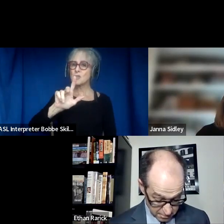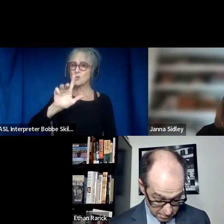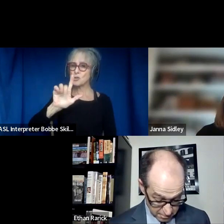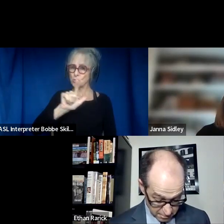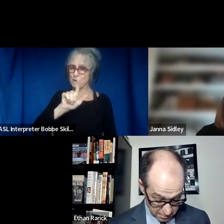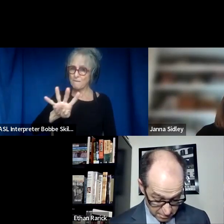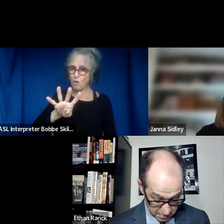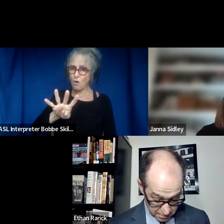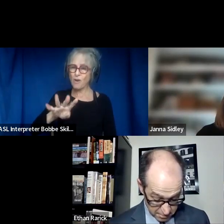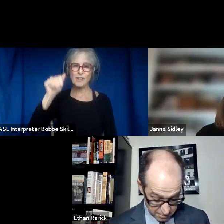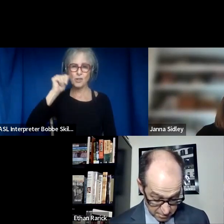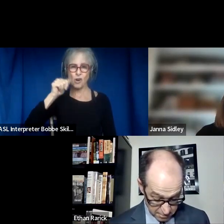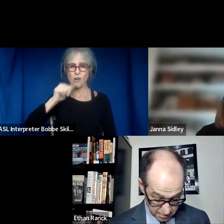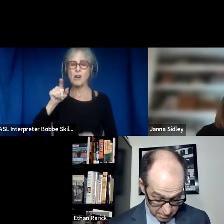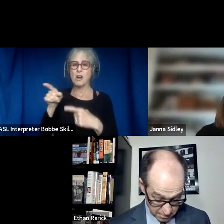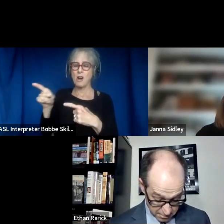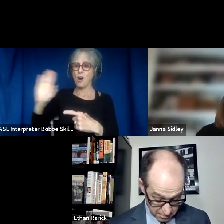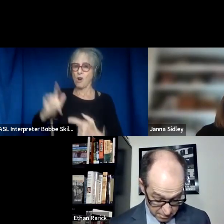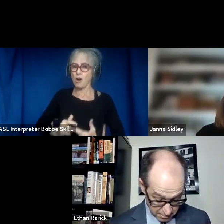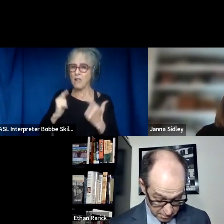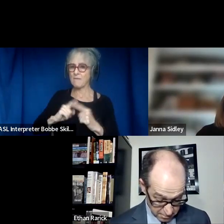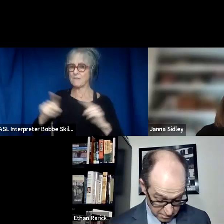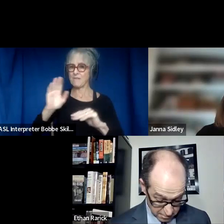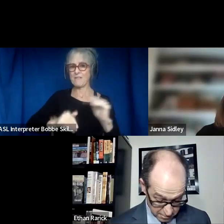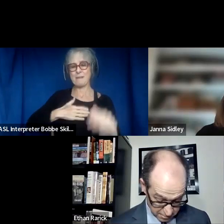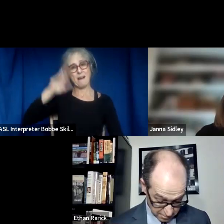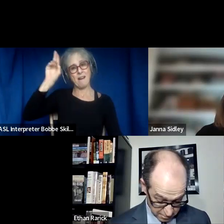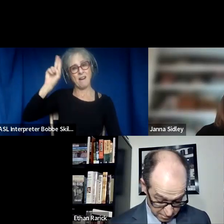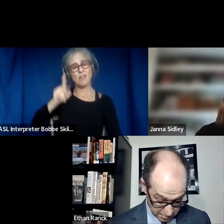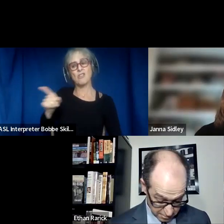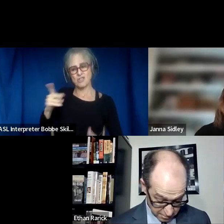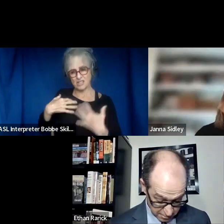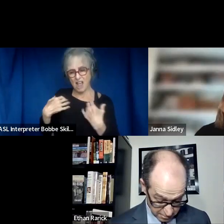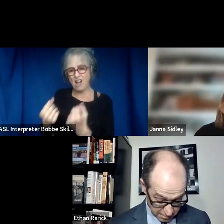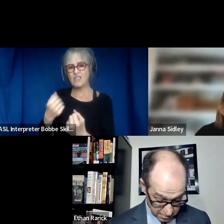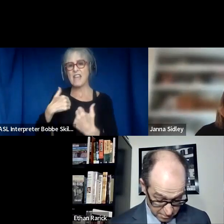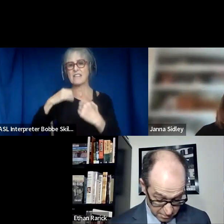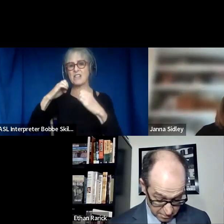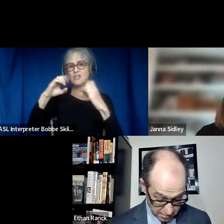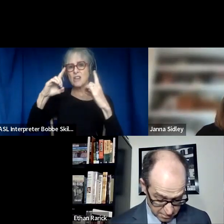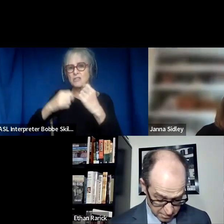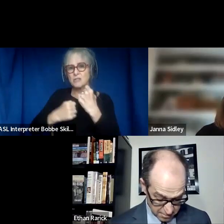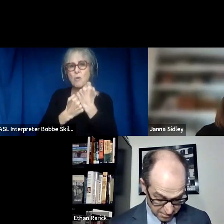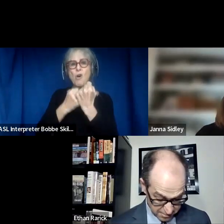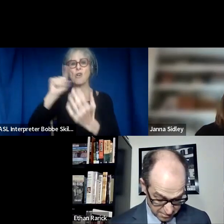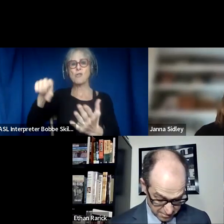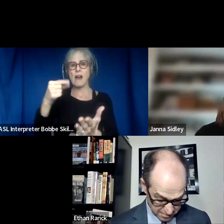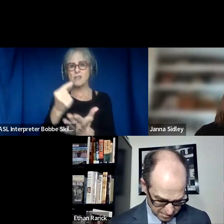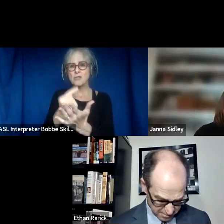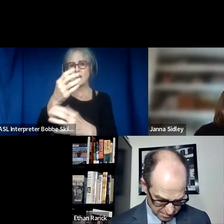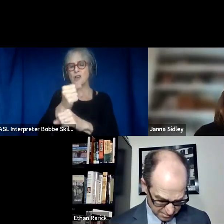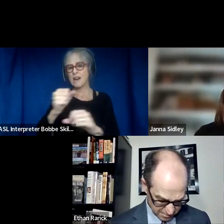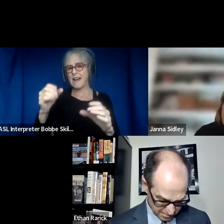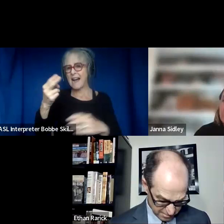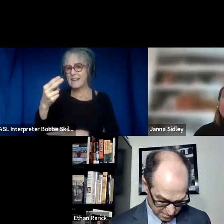than my uncle had. She's healthy. She has had educational supports. She graduated, got her certificate through high